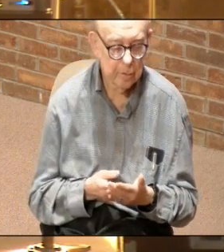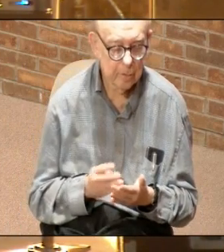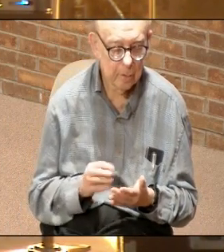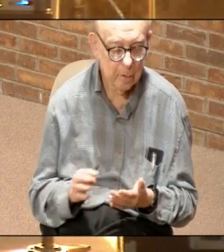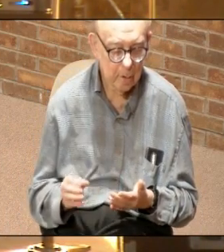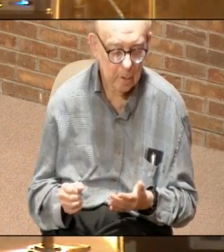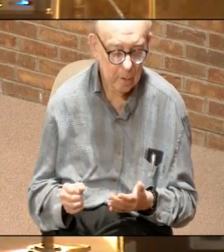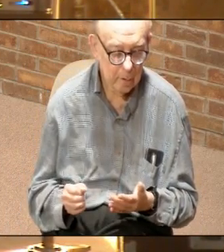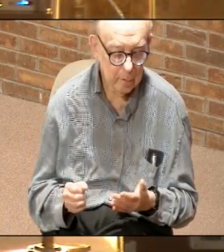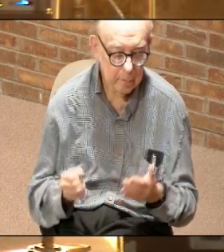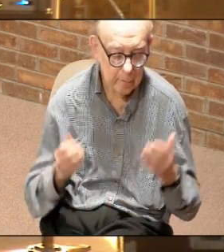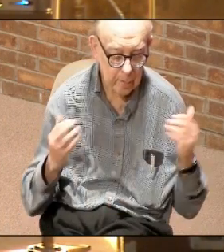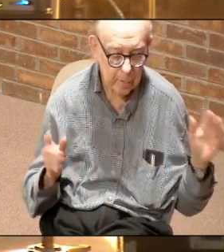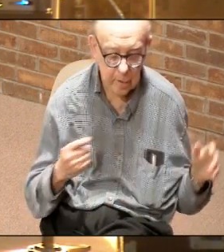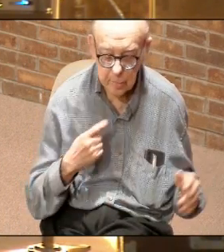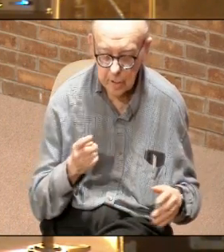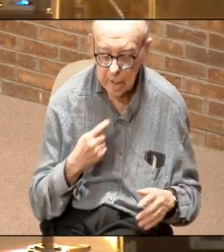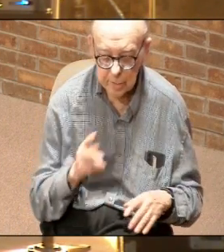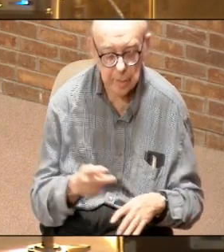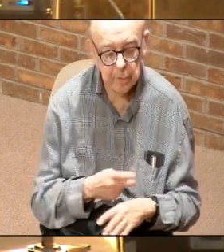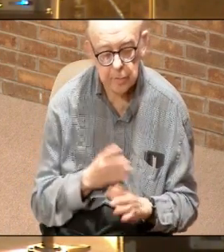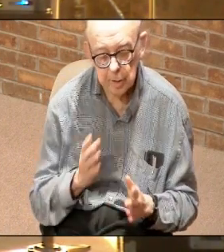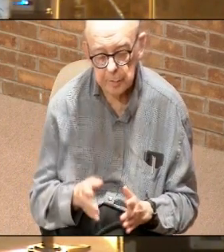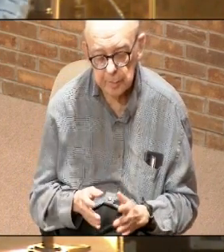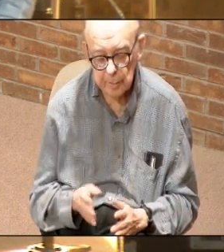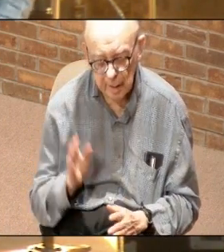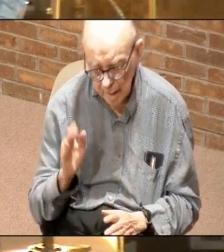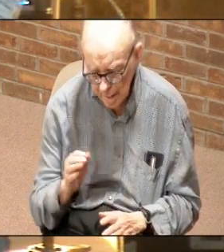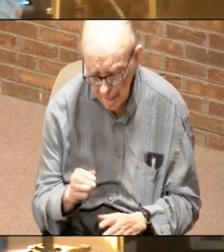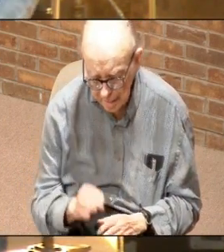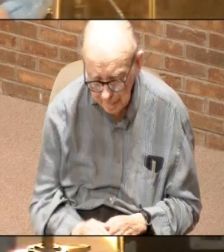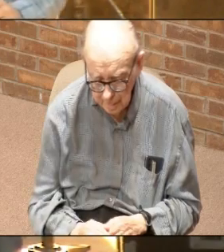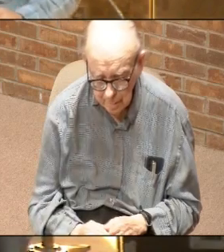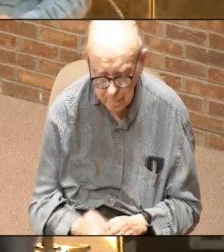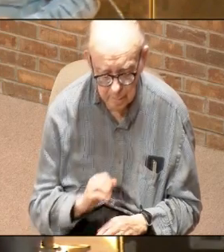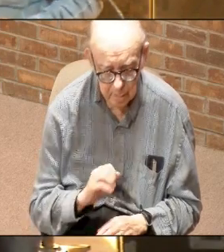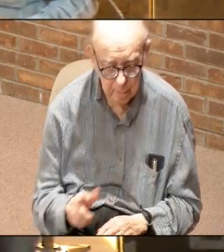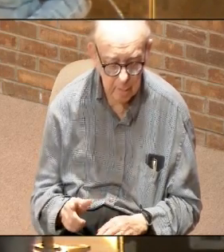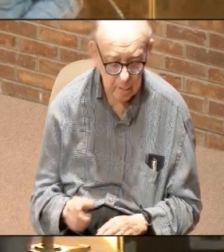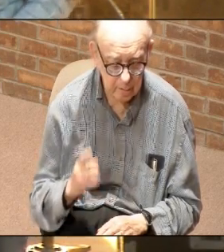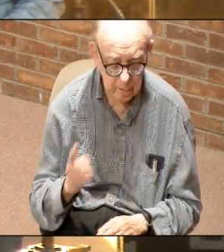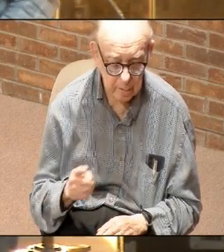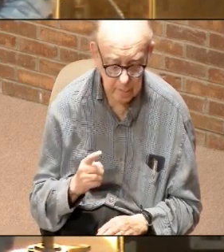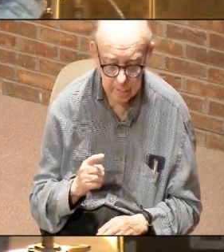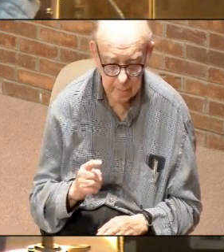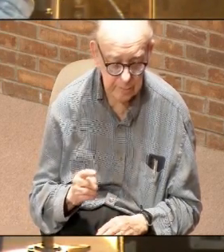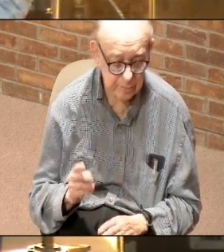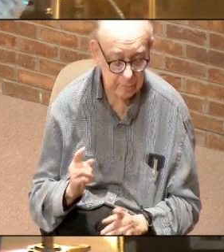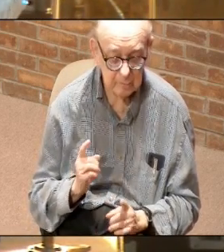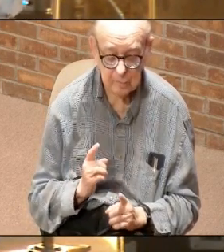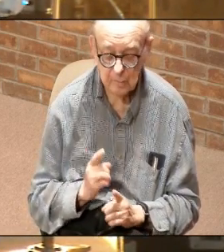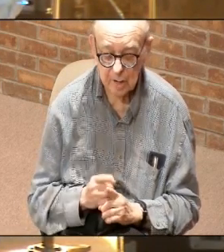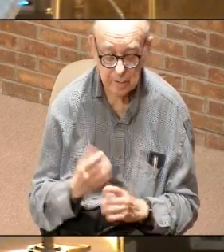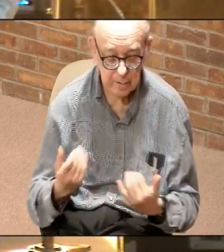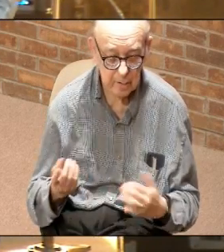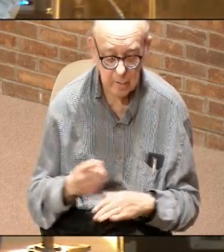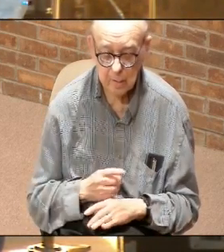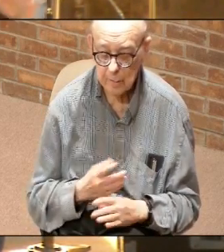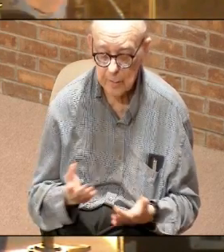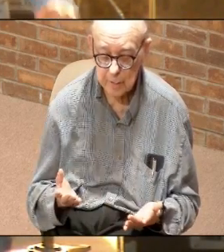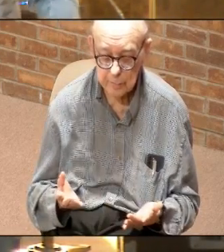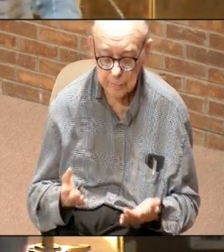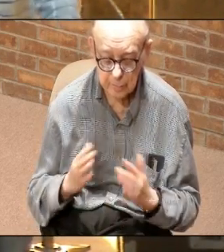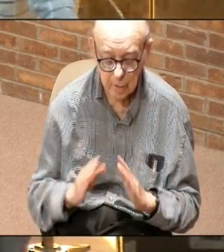And this is what the angels were trying to tell them. Hey, y'all just think that this is an ordinary day and everything was